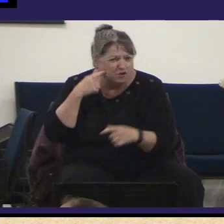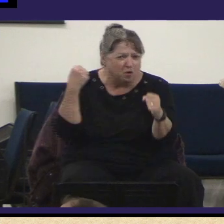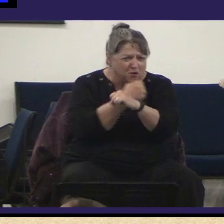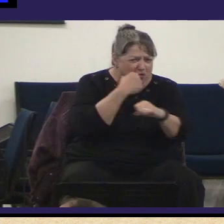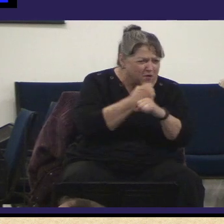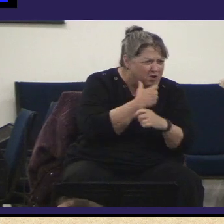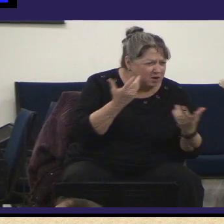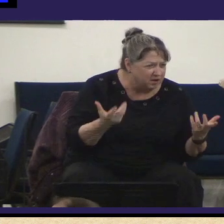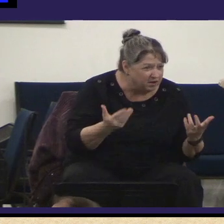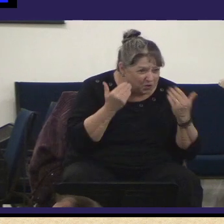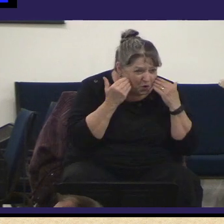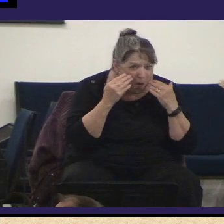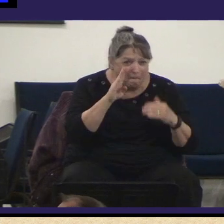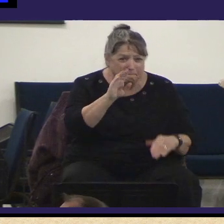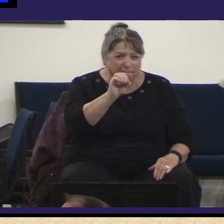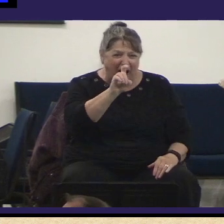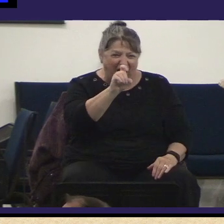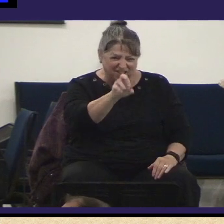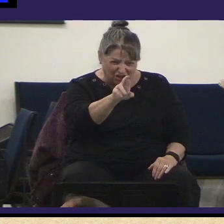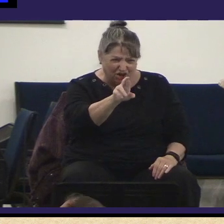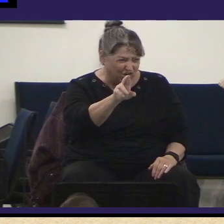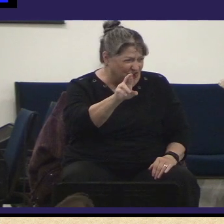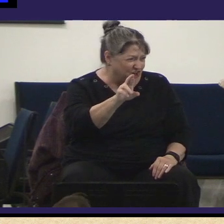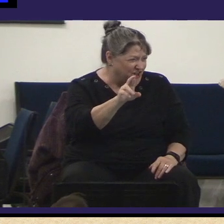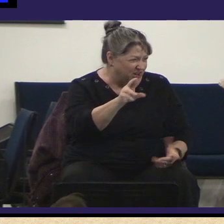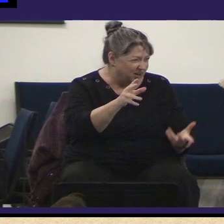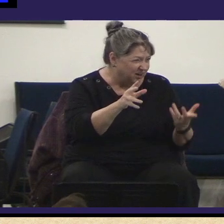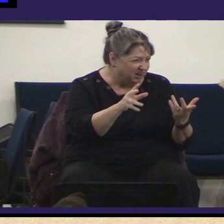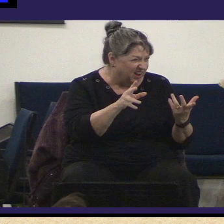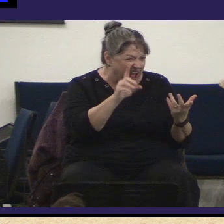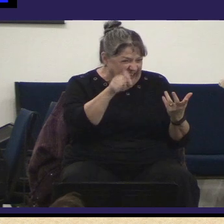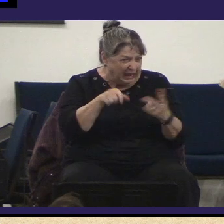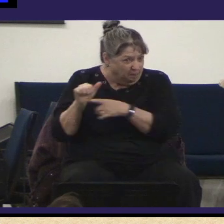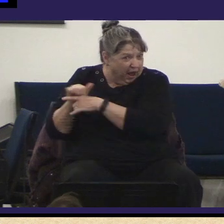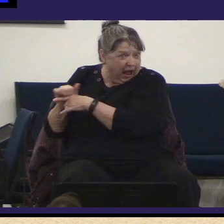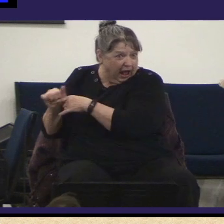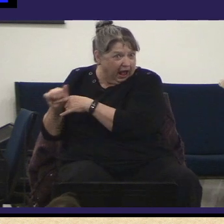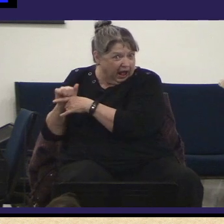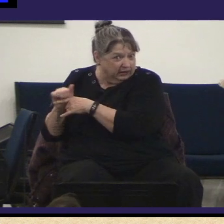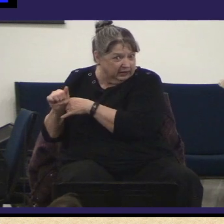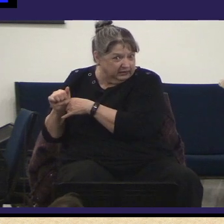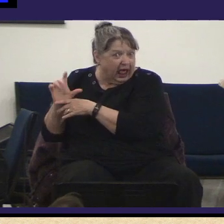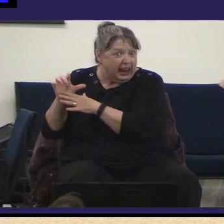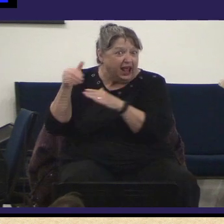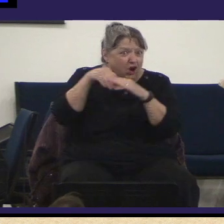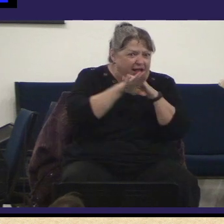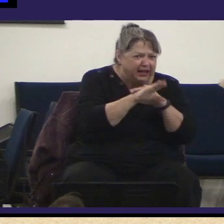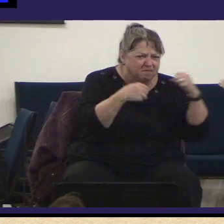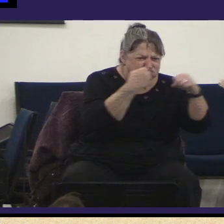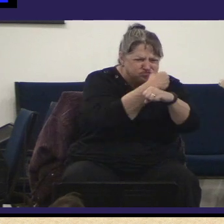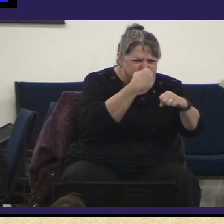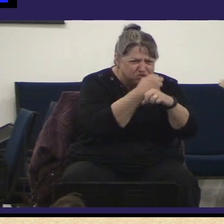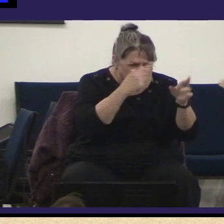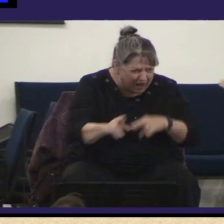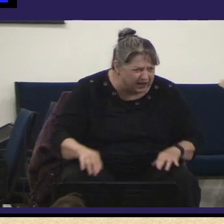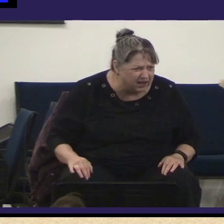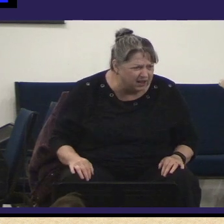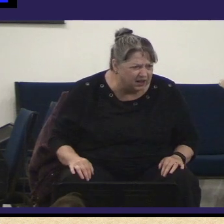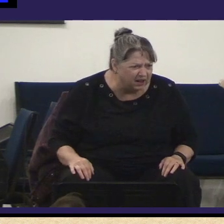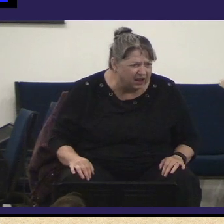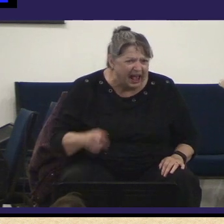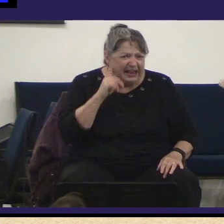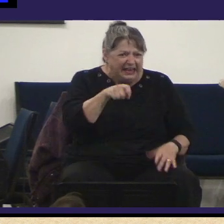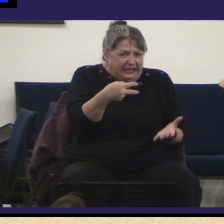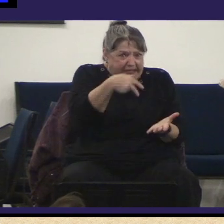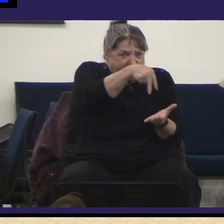firm. So the word stand there means to steadfastly, to be steadfast in your standing. To